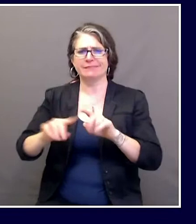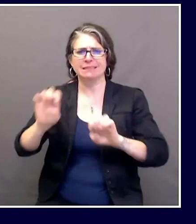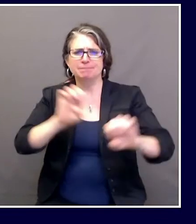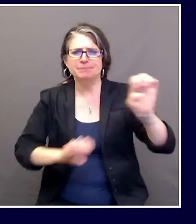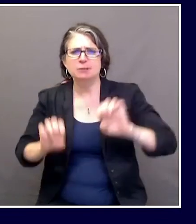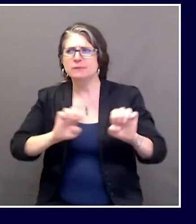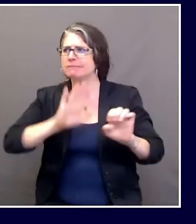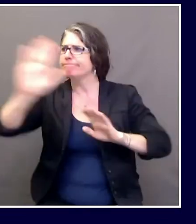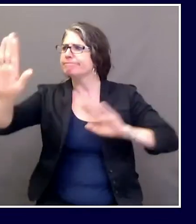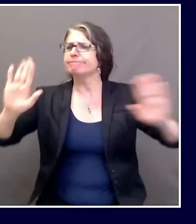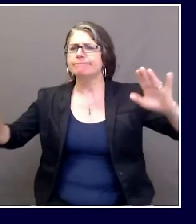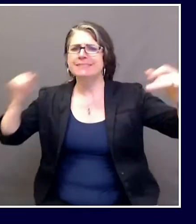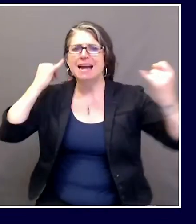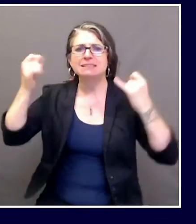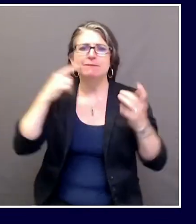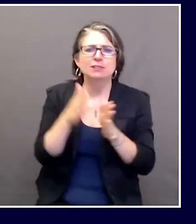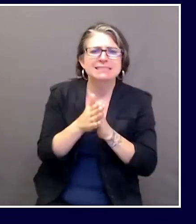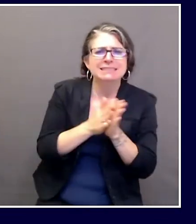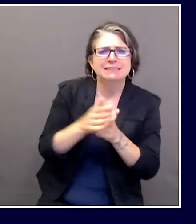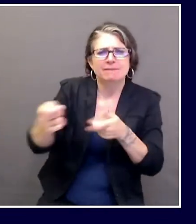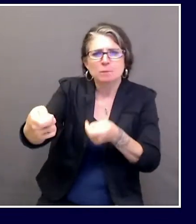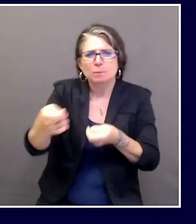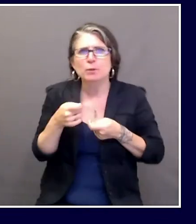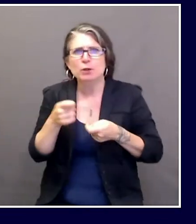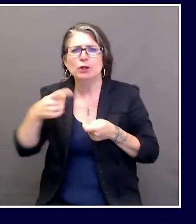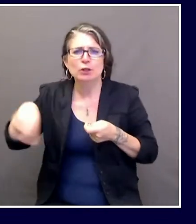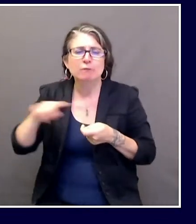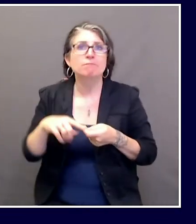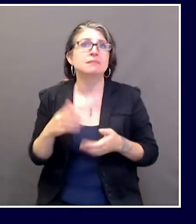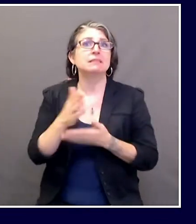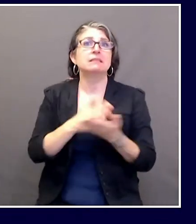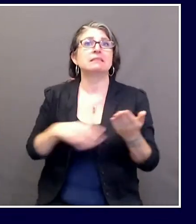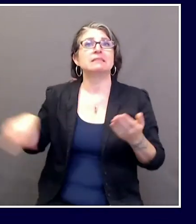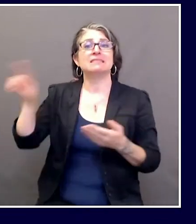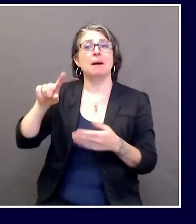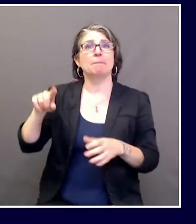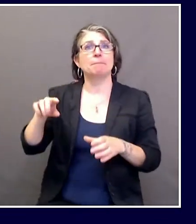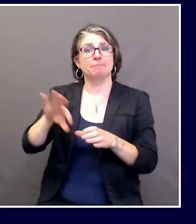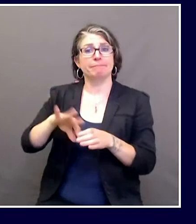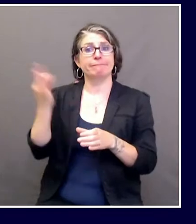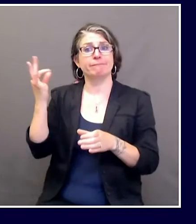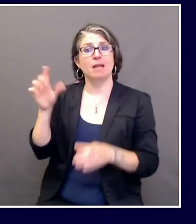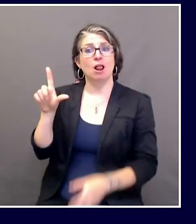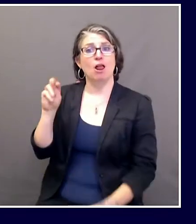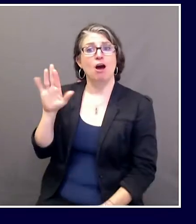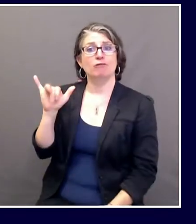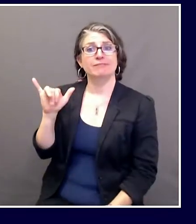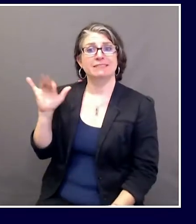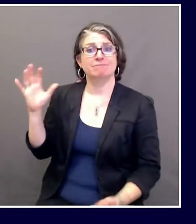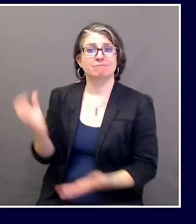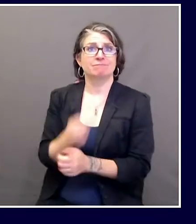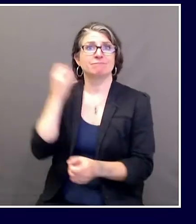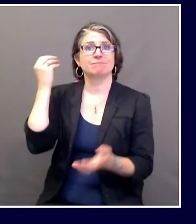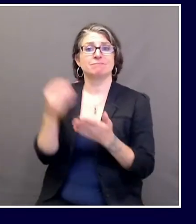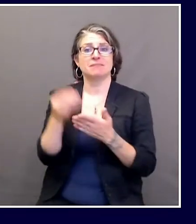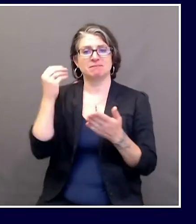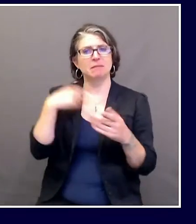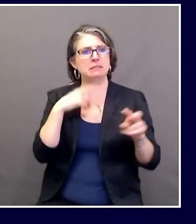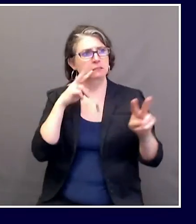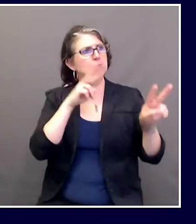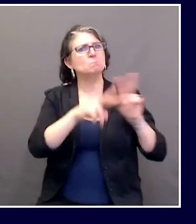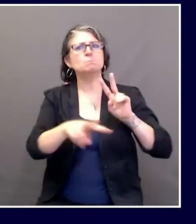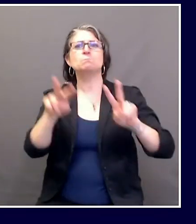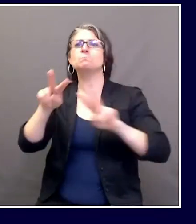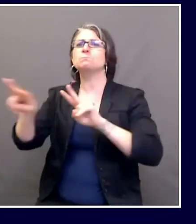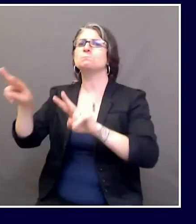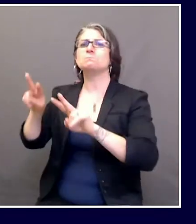lotteries that are being offered to people. And so we are taking a good hard look at all that evidence, and we'll see what, if anything, we announce yet. We're not